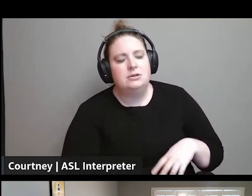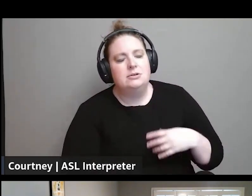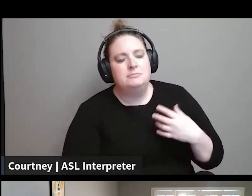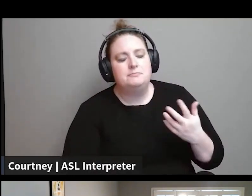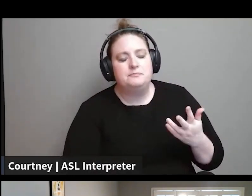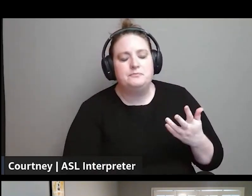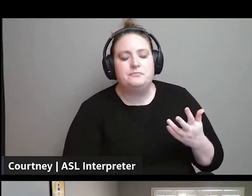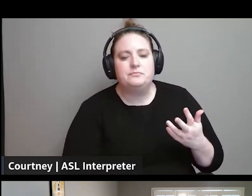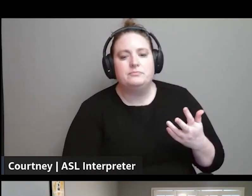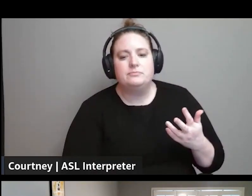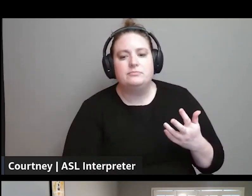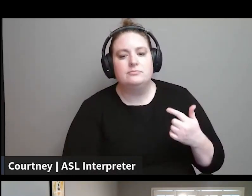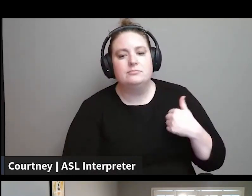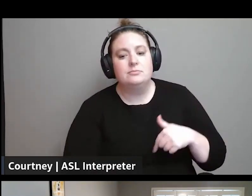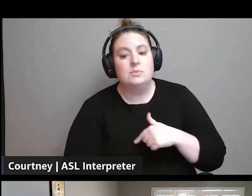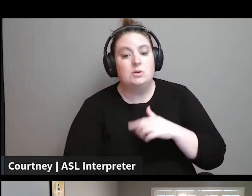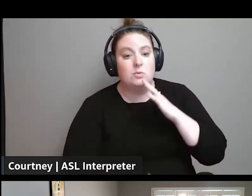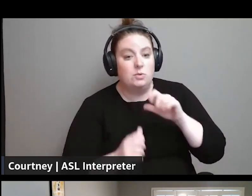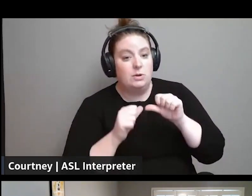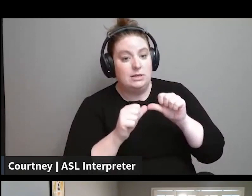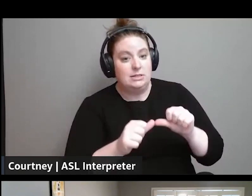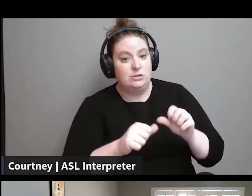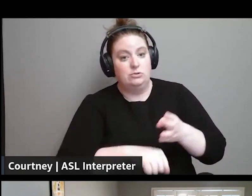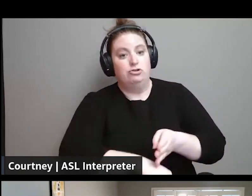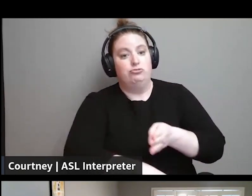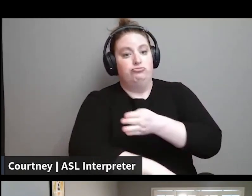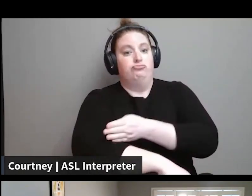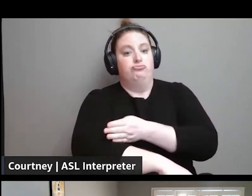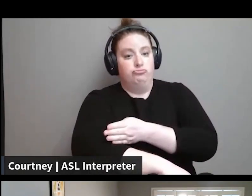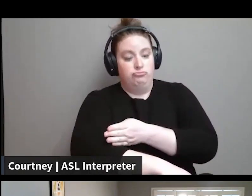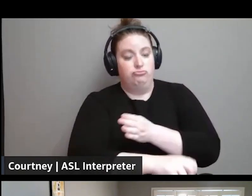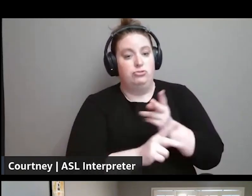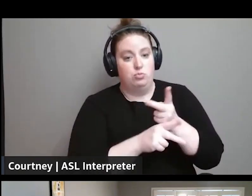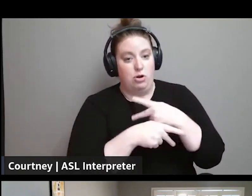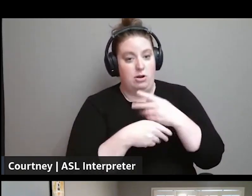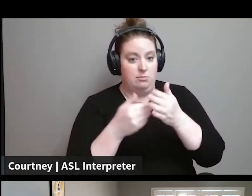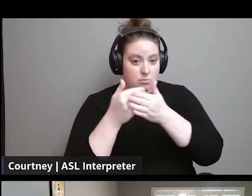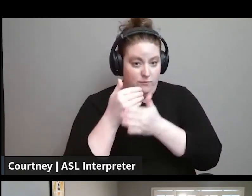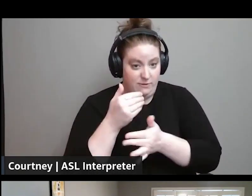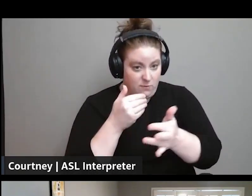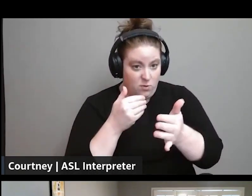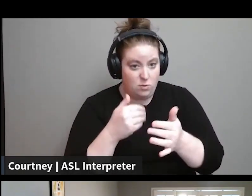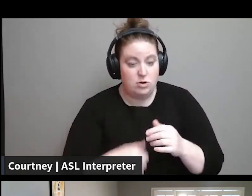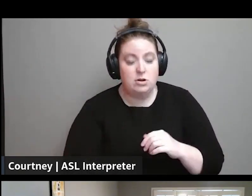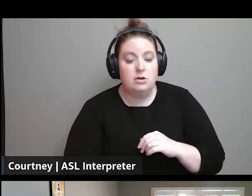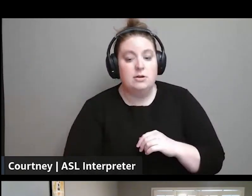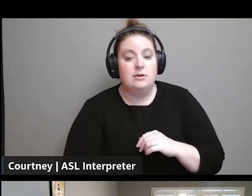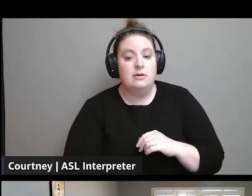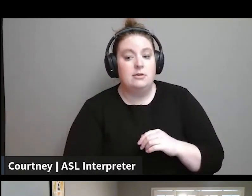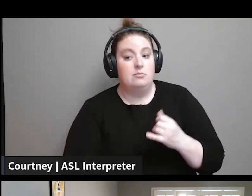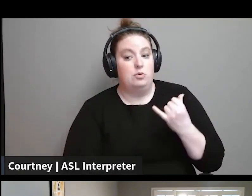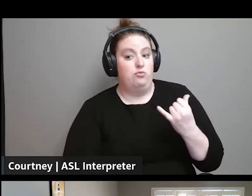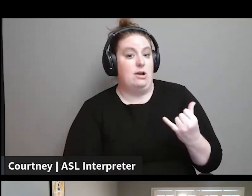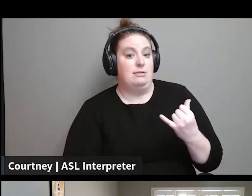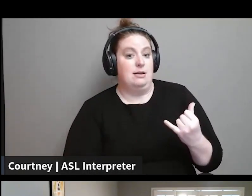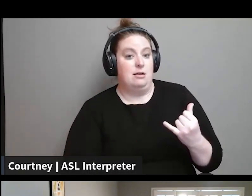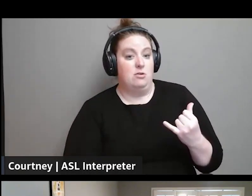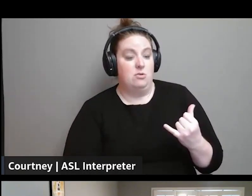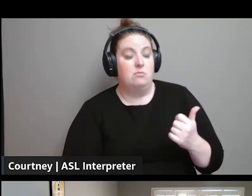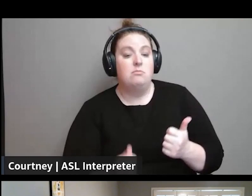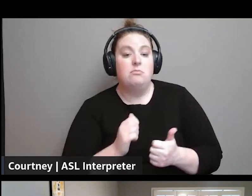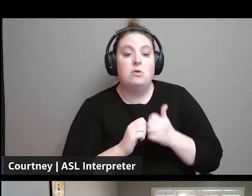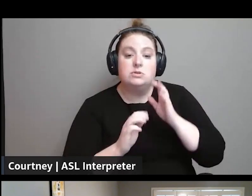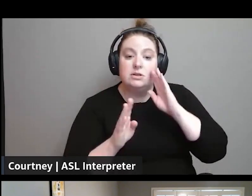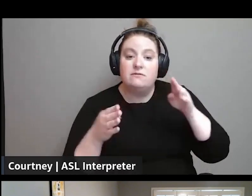we will continue to enhance this product moving forward. So right now it is primarily